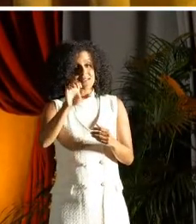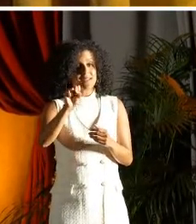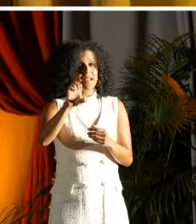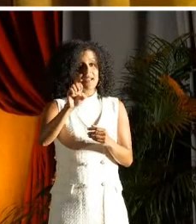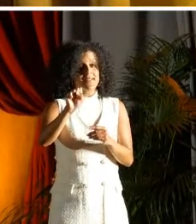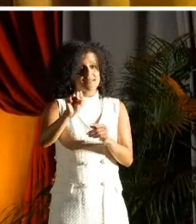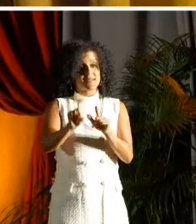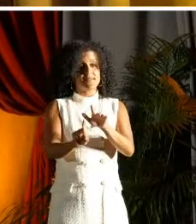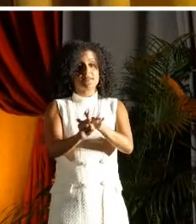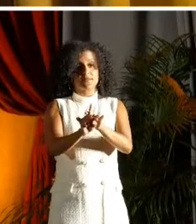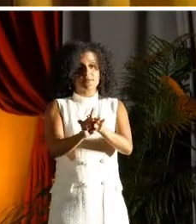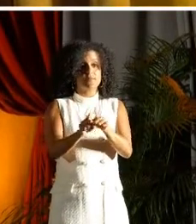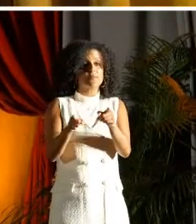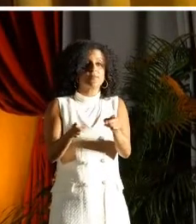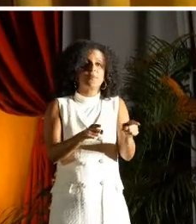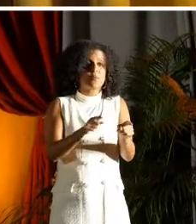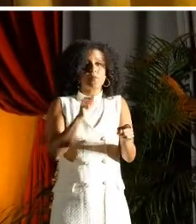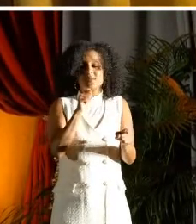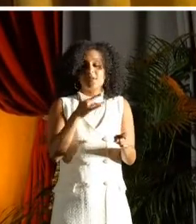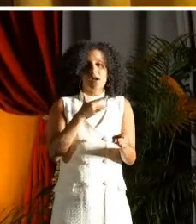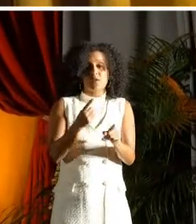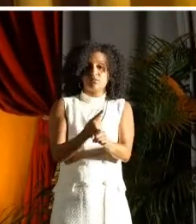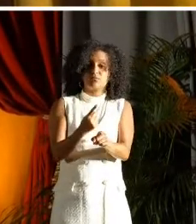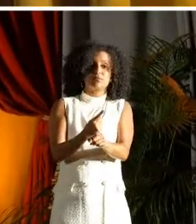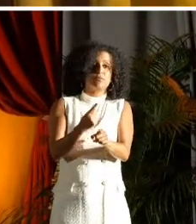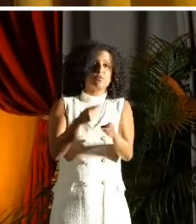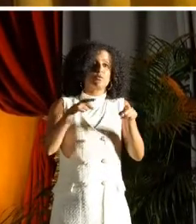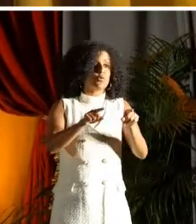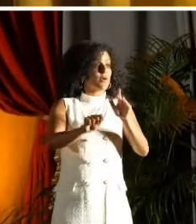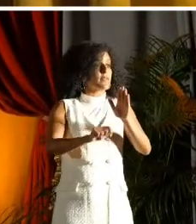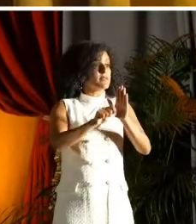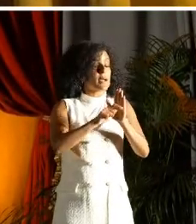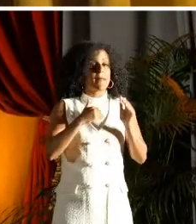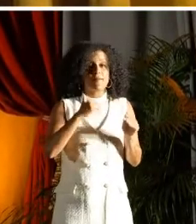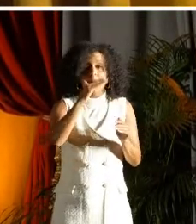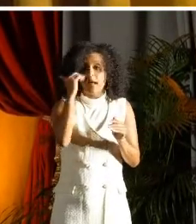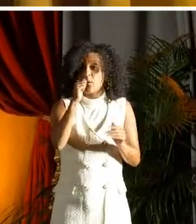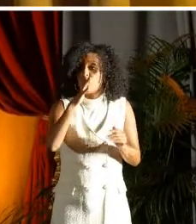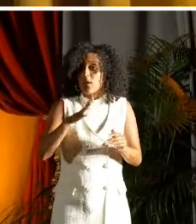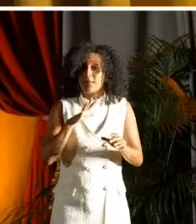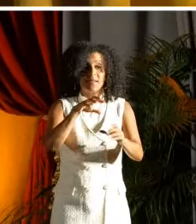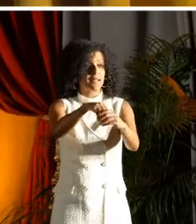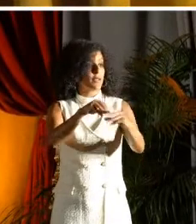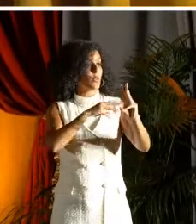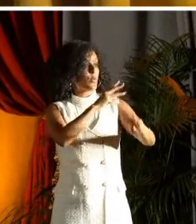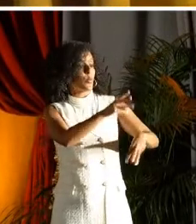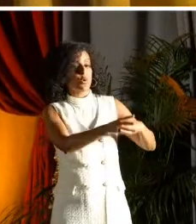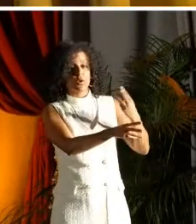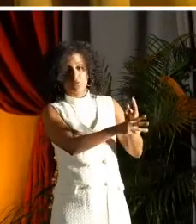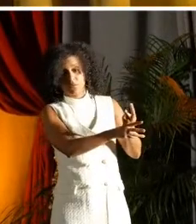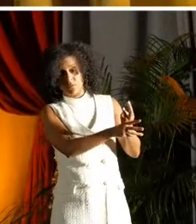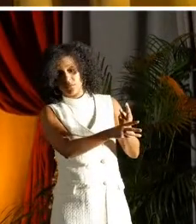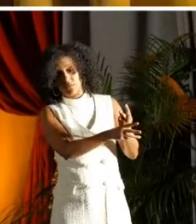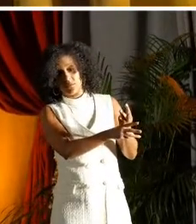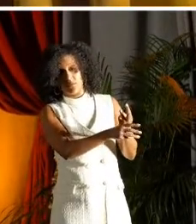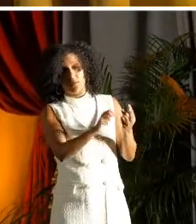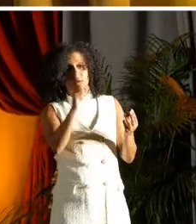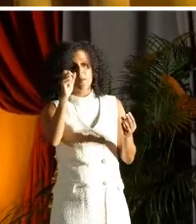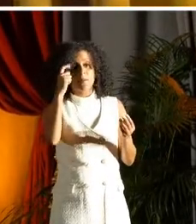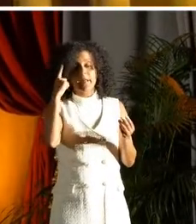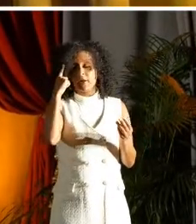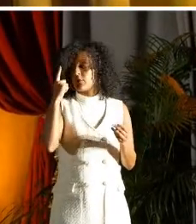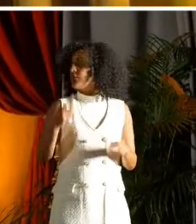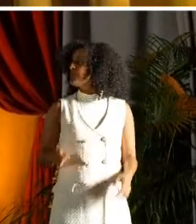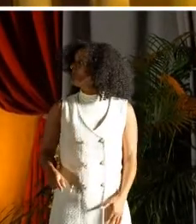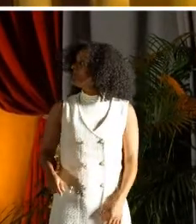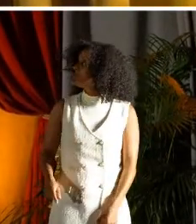know, it was very unusual during those times to have black women in those roles. You know, Marion Wright Edelman was there in there as well. She